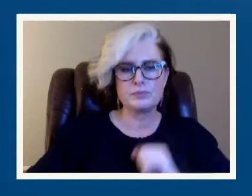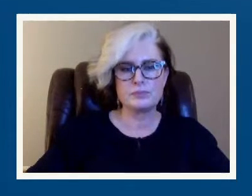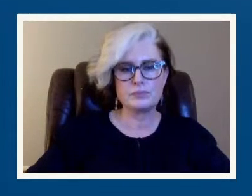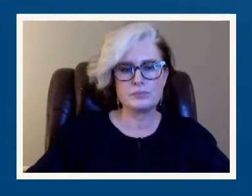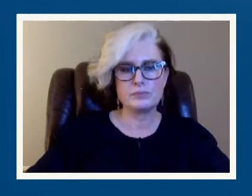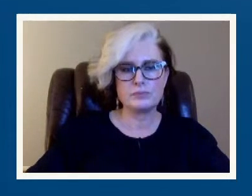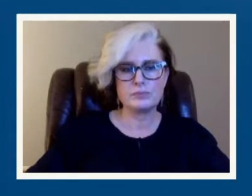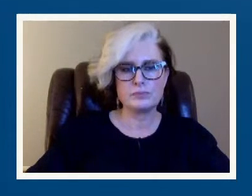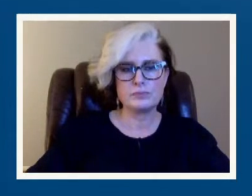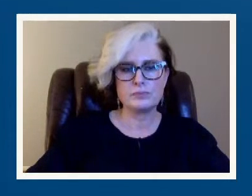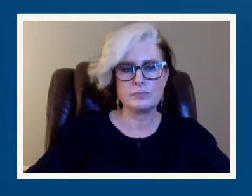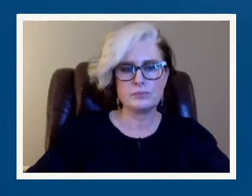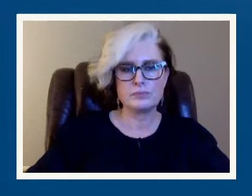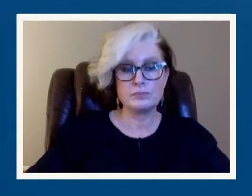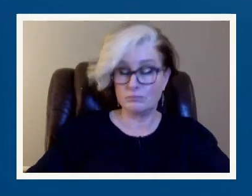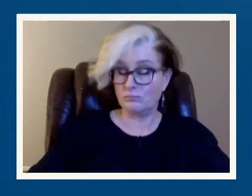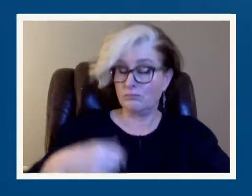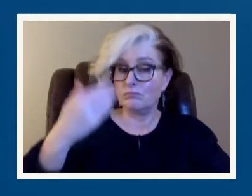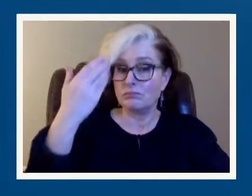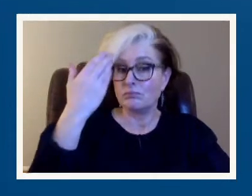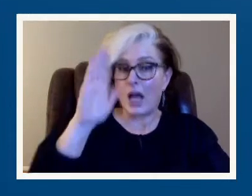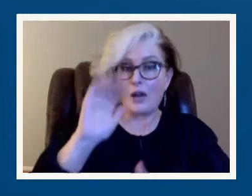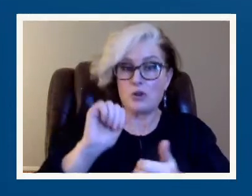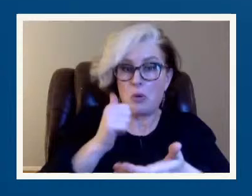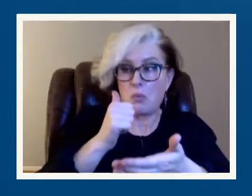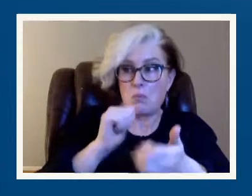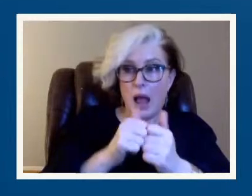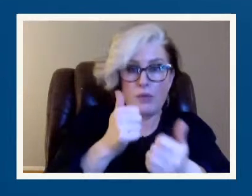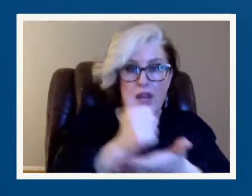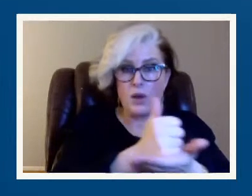Now, I don't know how that's going to help you.